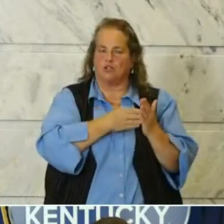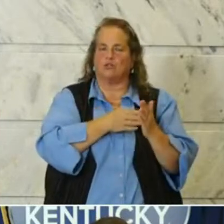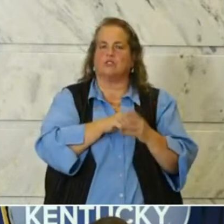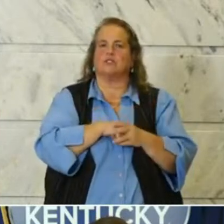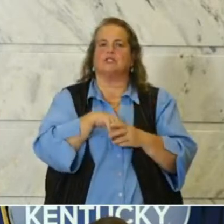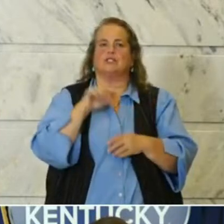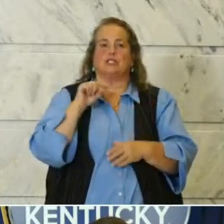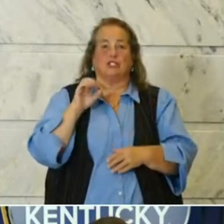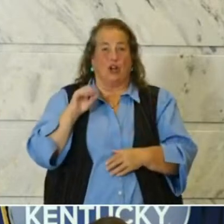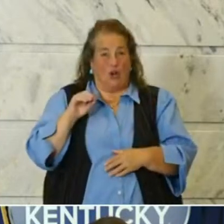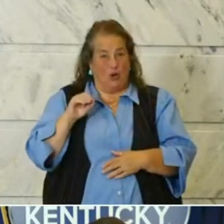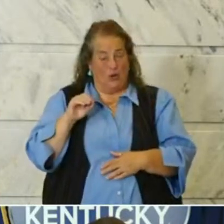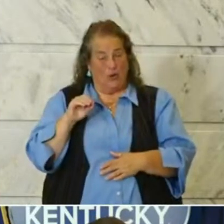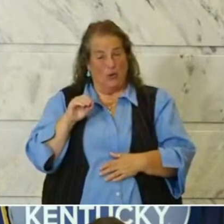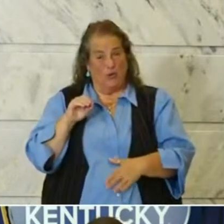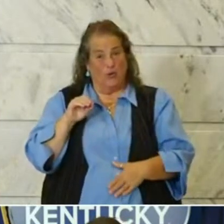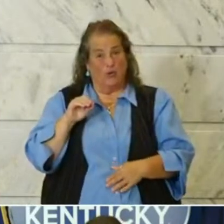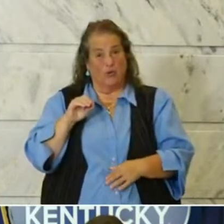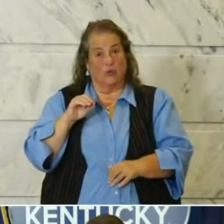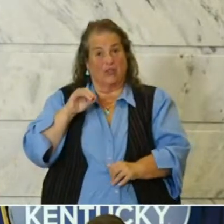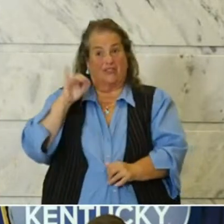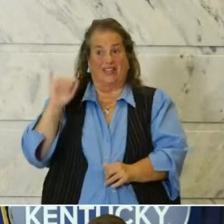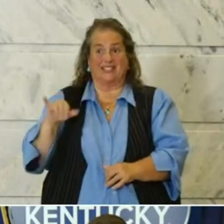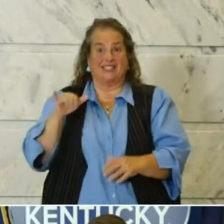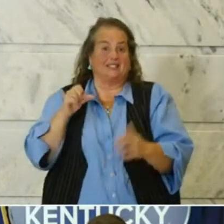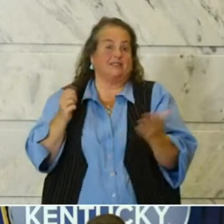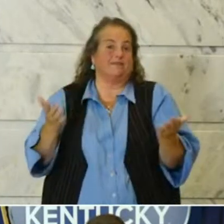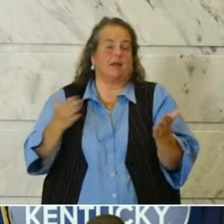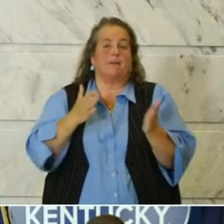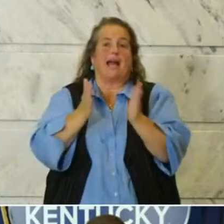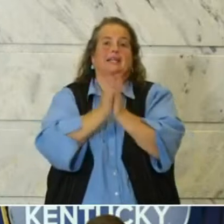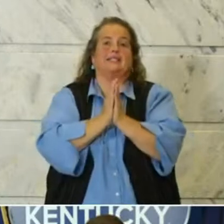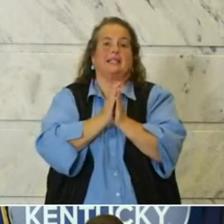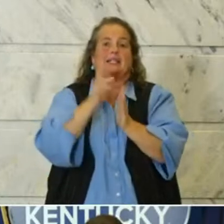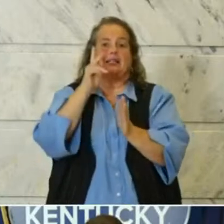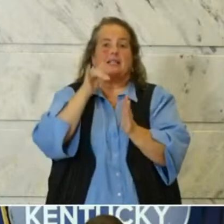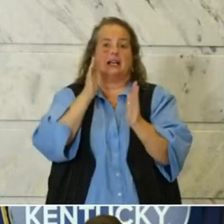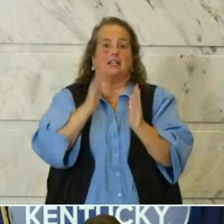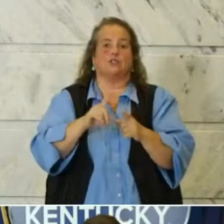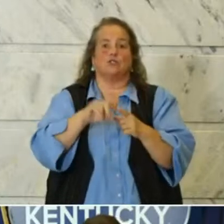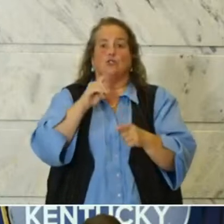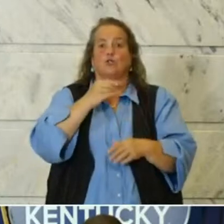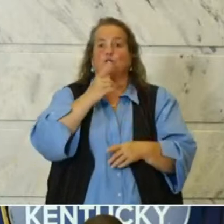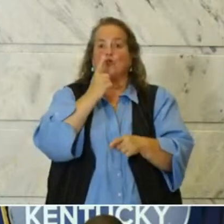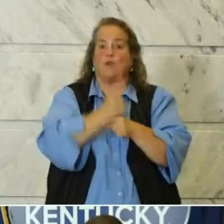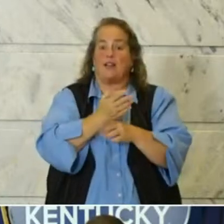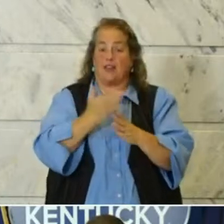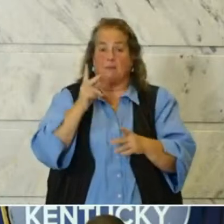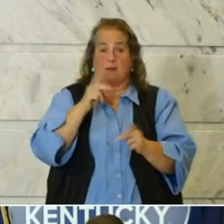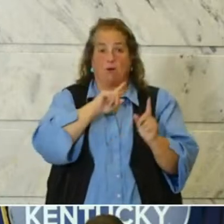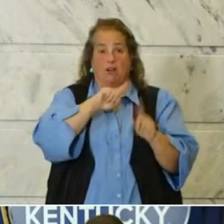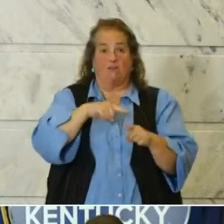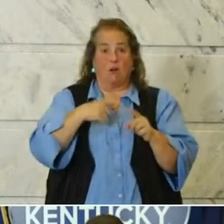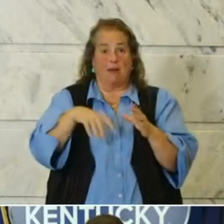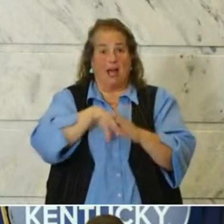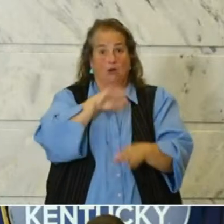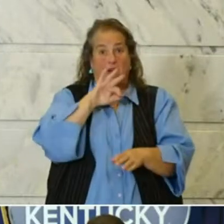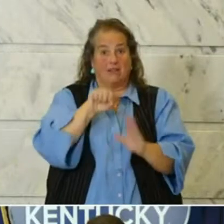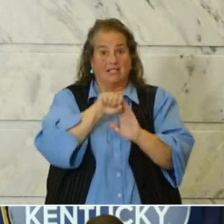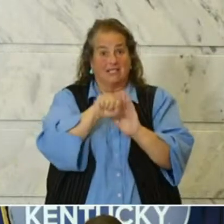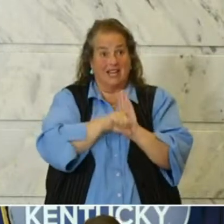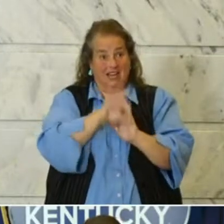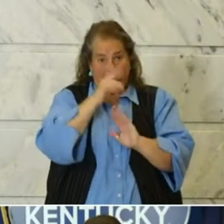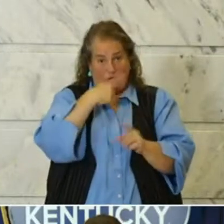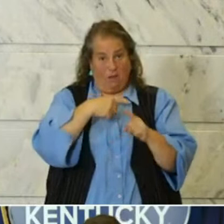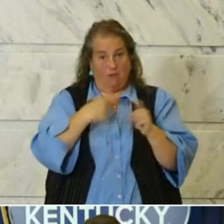So this is us asking Kentuckians to do the right thing. For those coming in from out of state, if they're coming from any of these